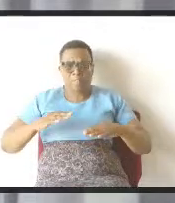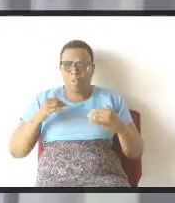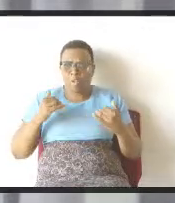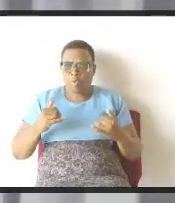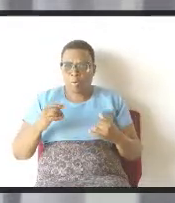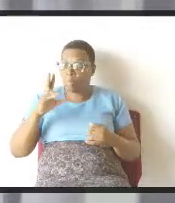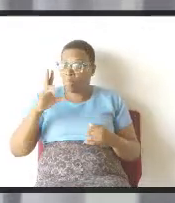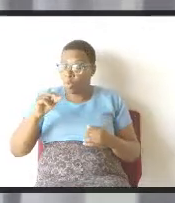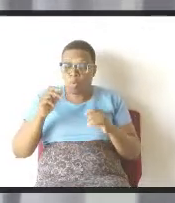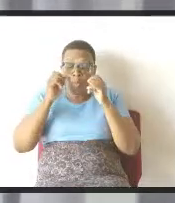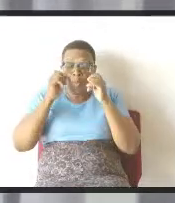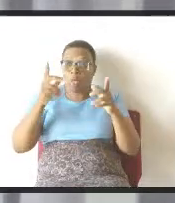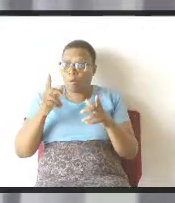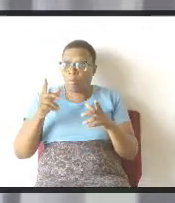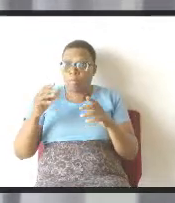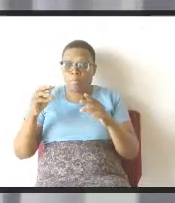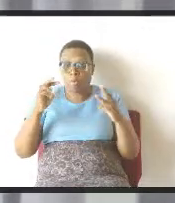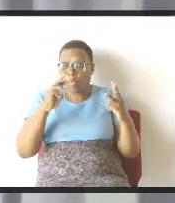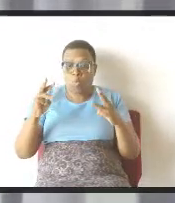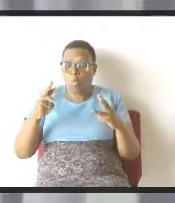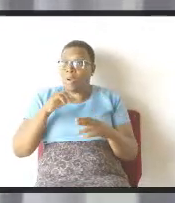is not over.